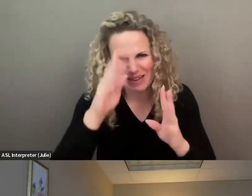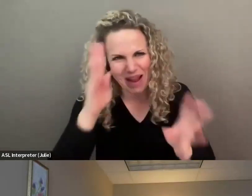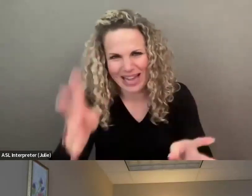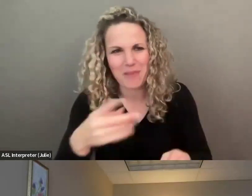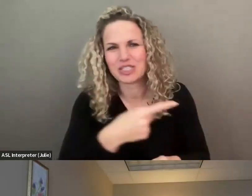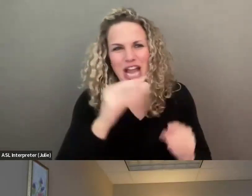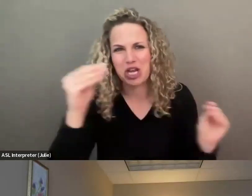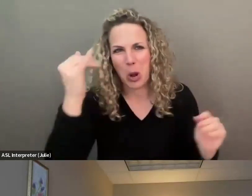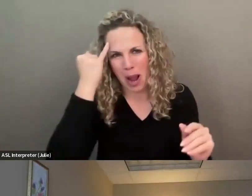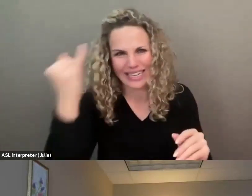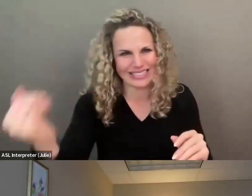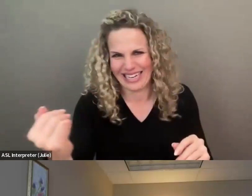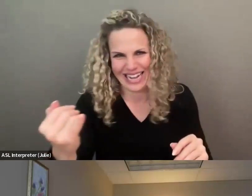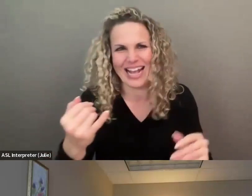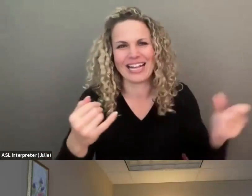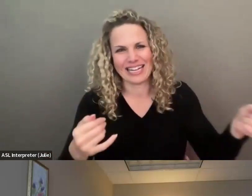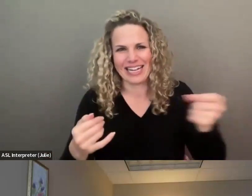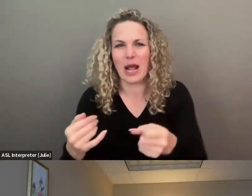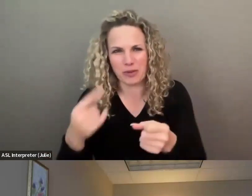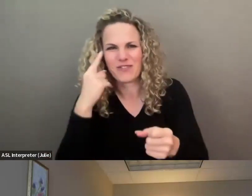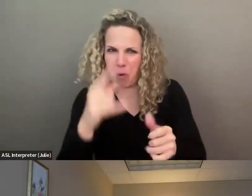did not know that she was getting the award.